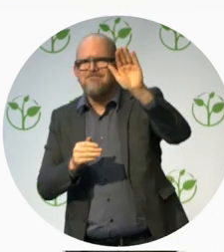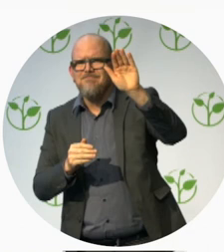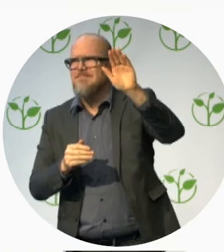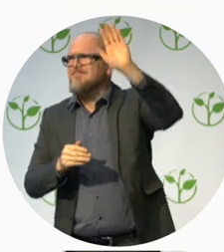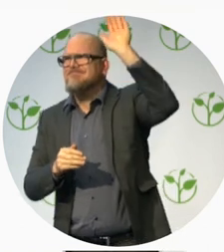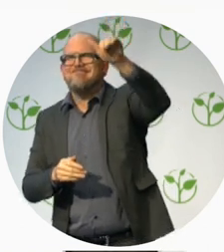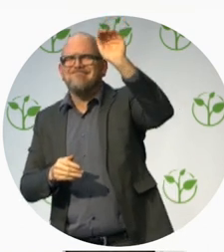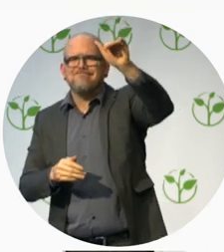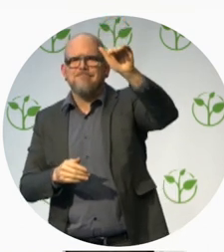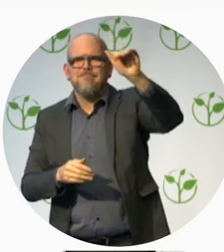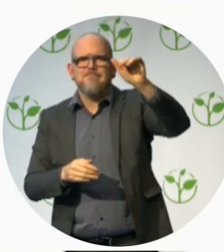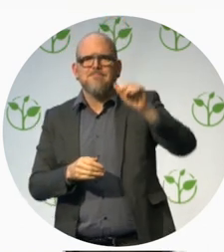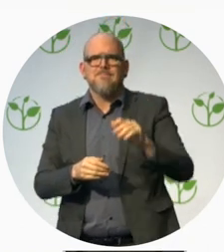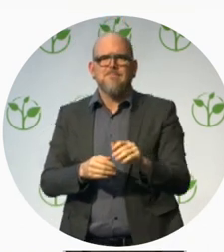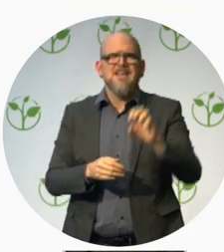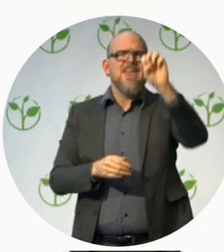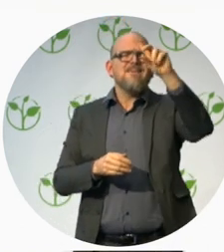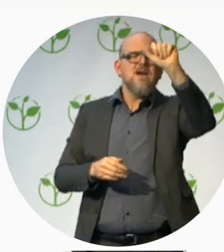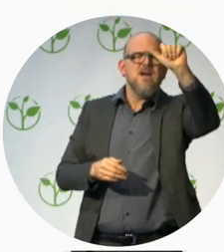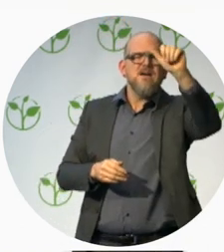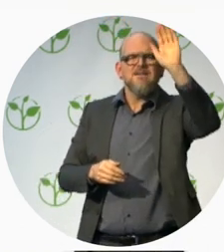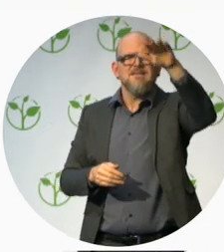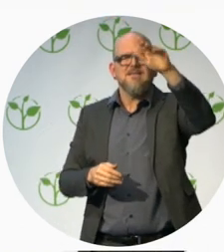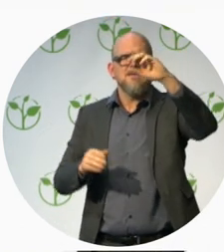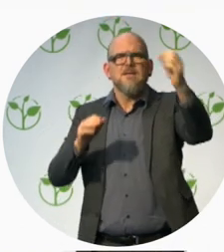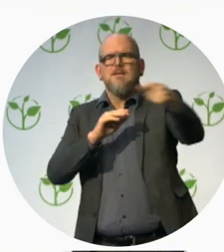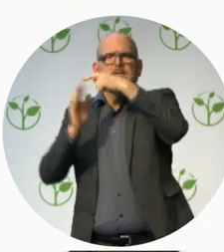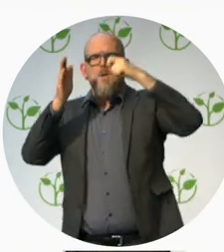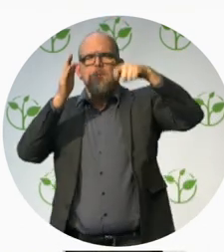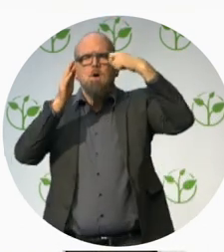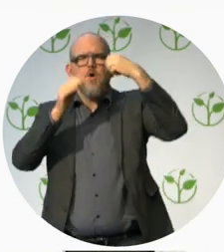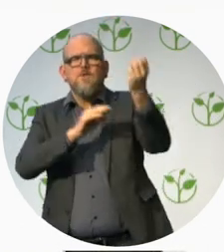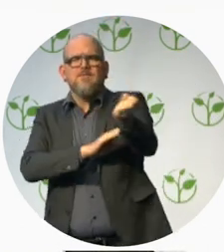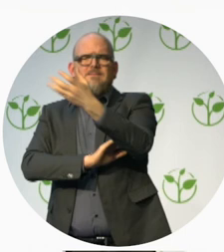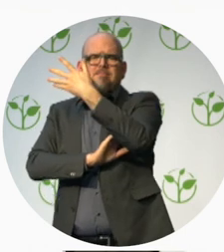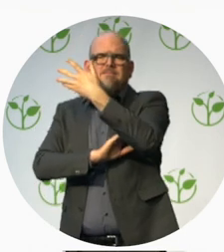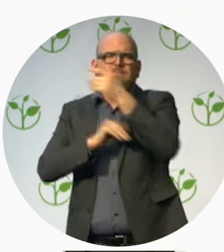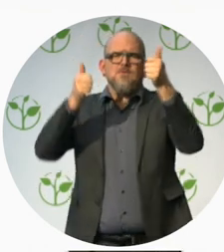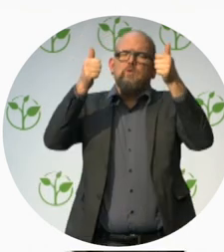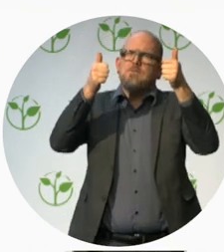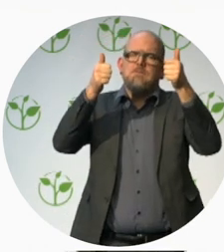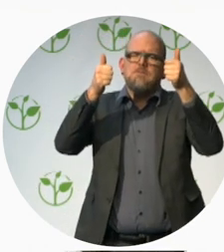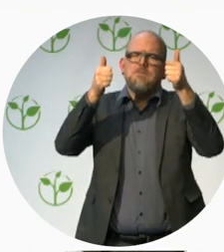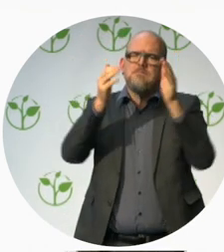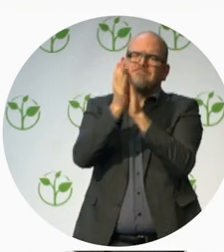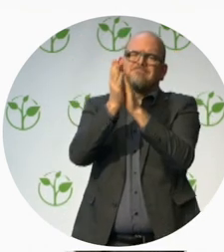shout out to Ava and Wilfred for making that video synchronizing. Amazing, Ava.